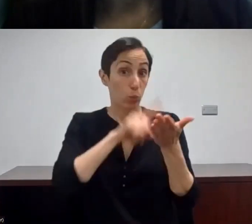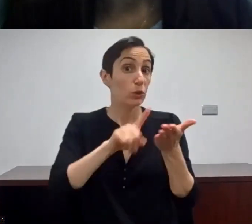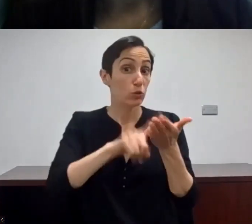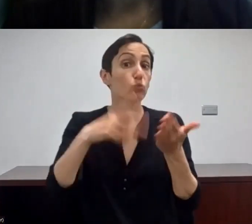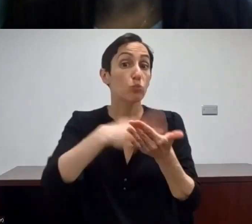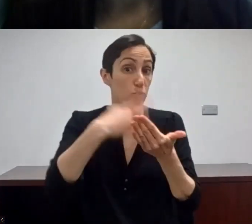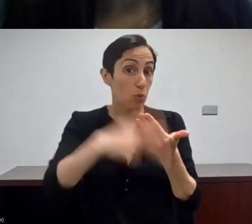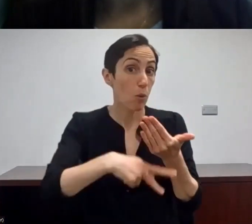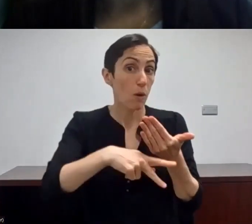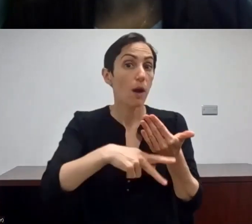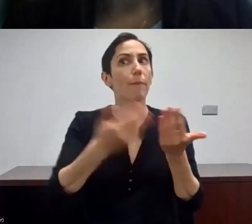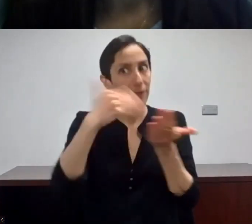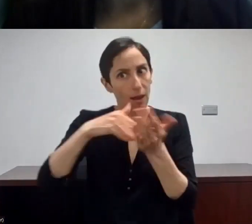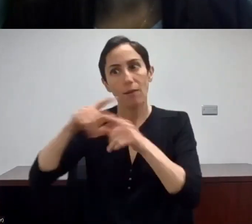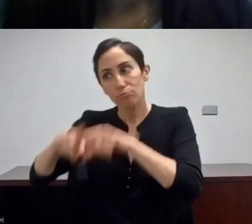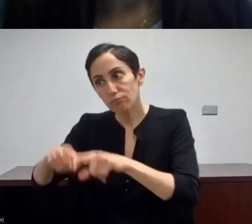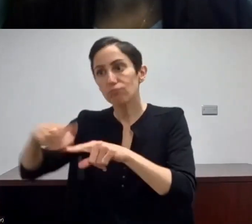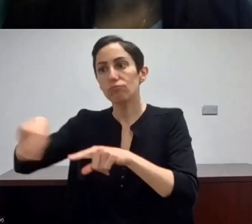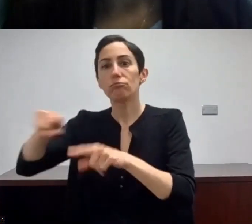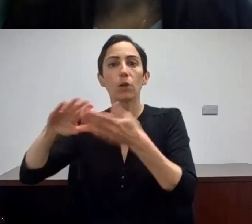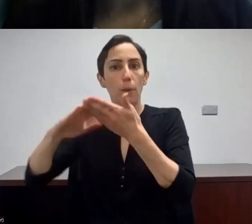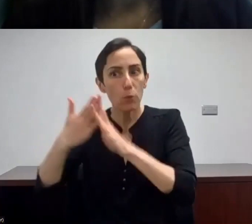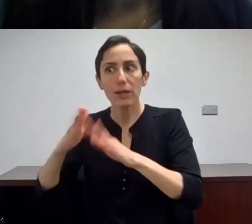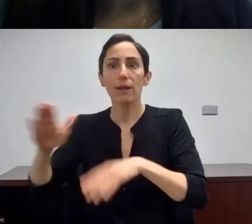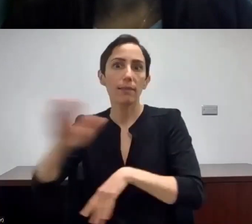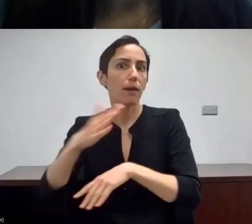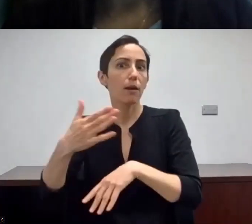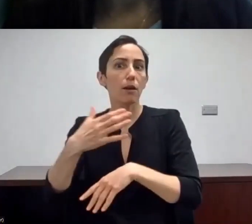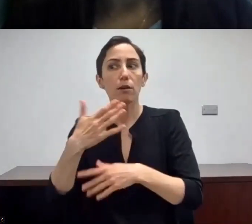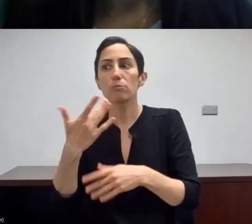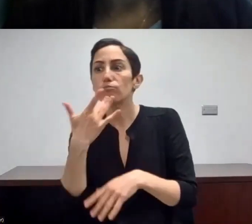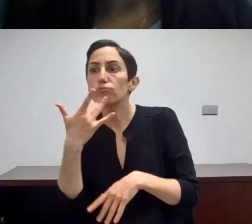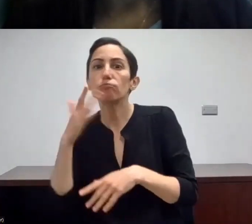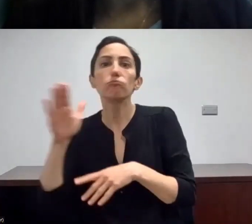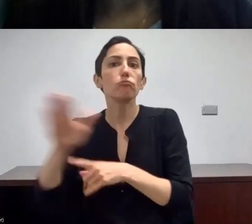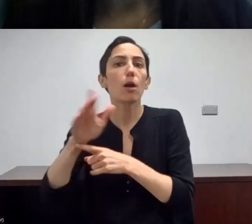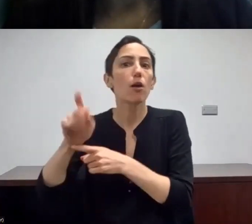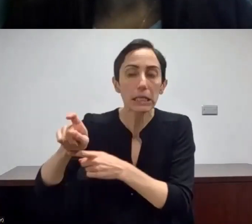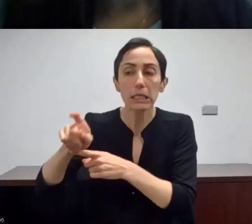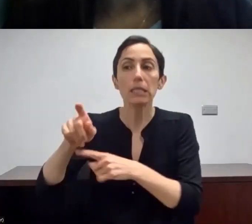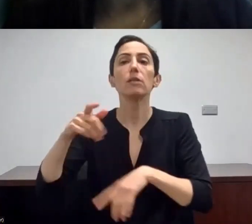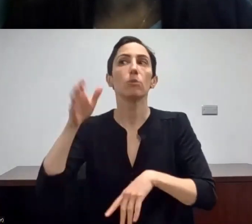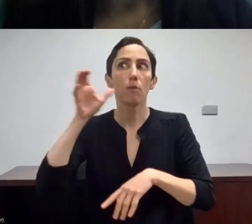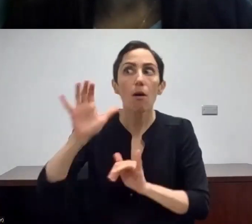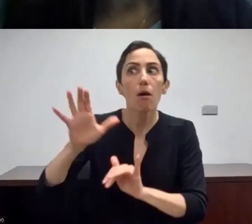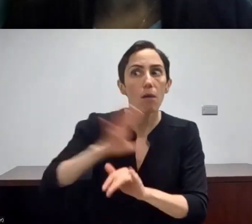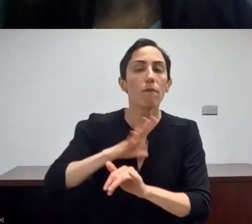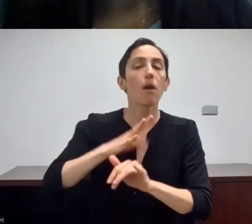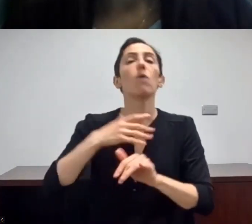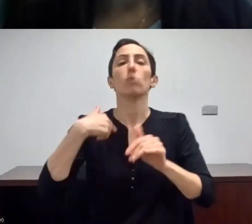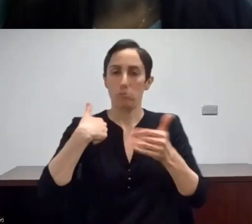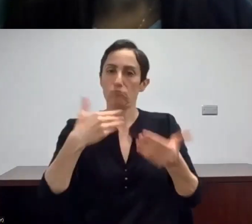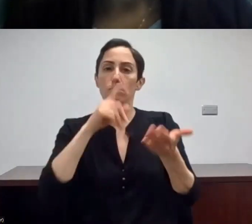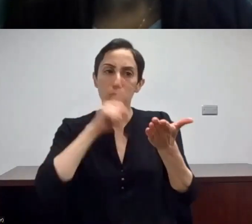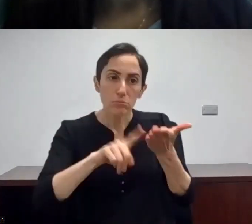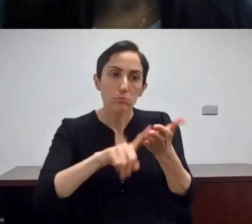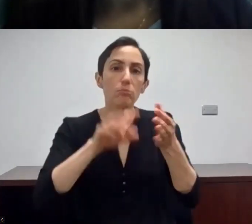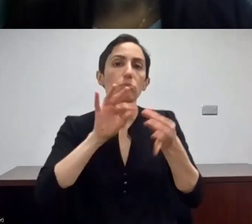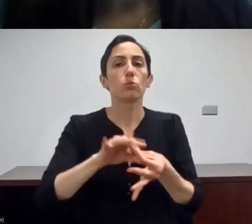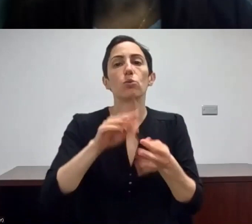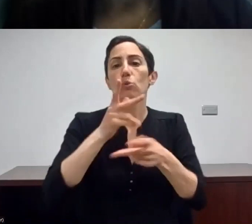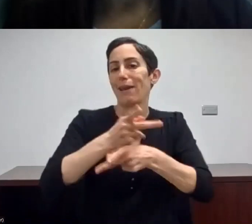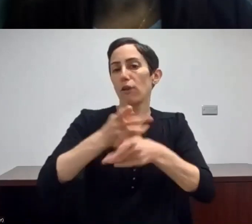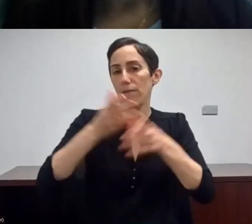we are developing research in this area. We actually have quite a few studies that we run through